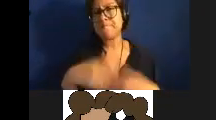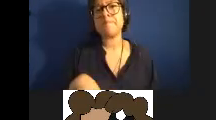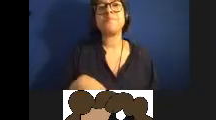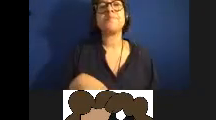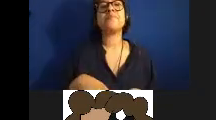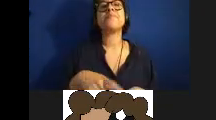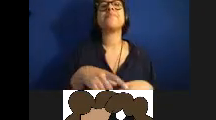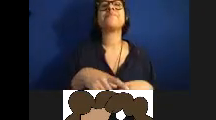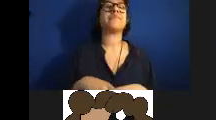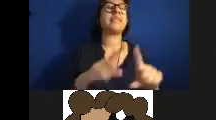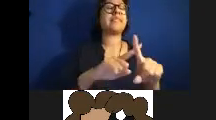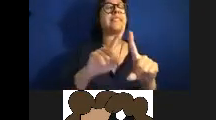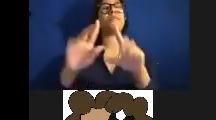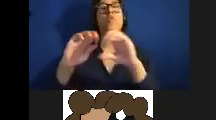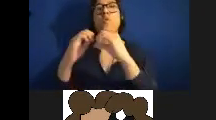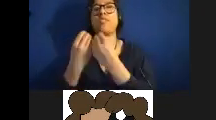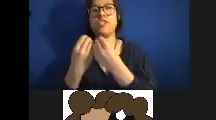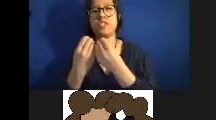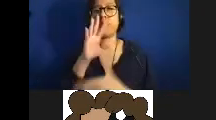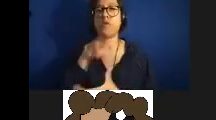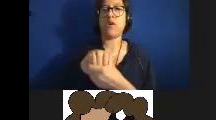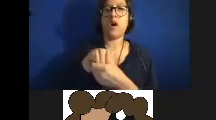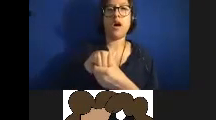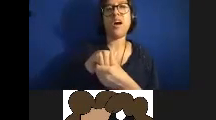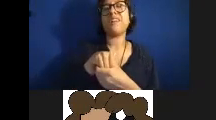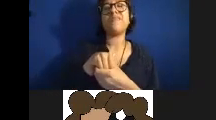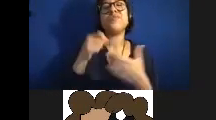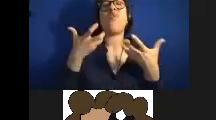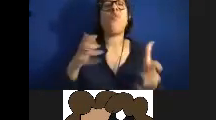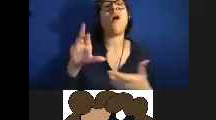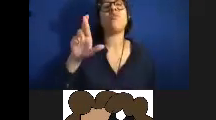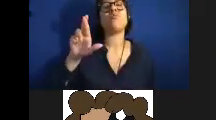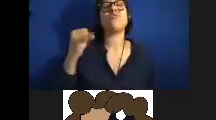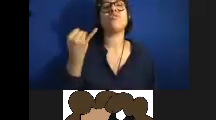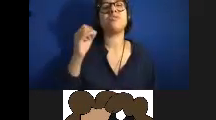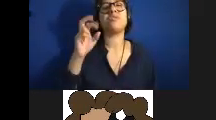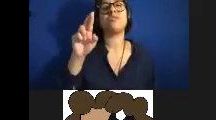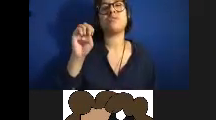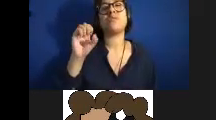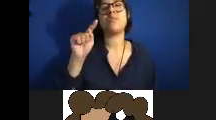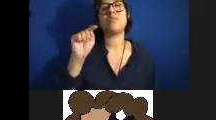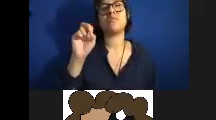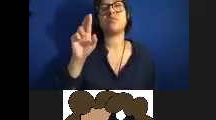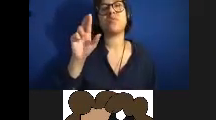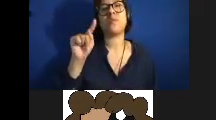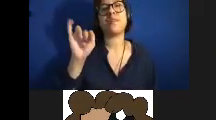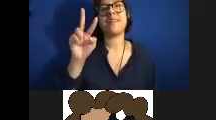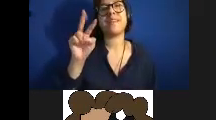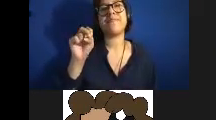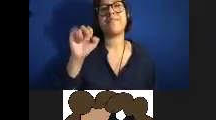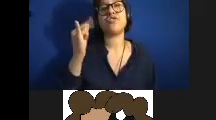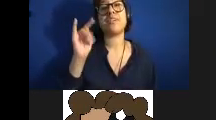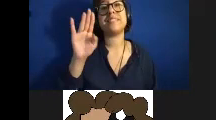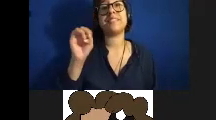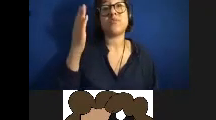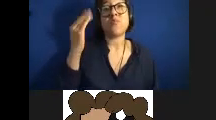different organizations that I am in are against restorative justice models when handling internal cases of harassment or conflict because some members